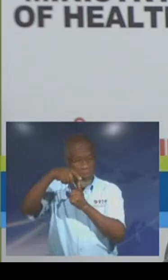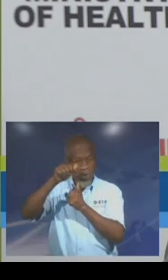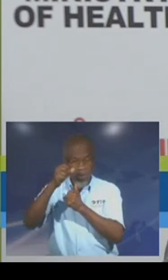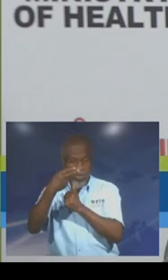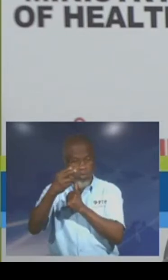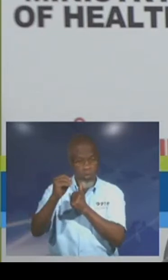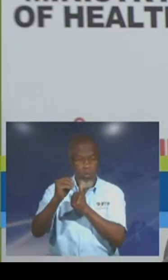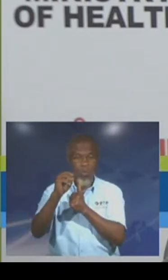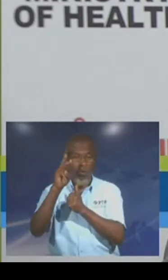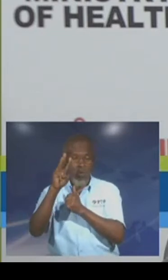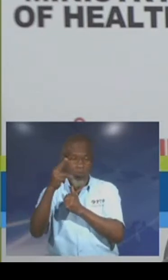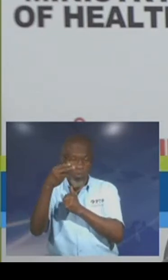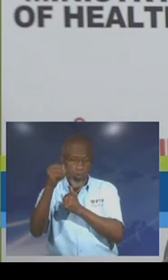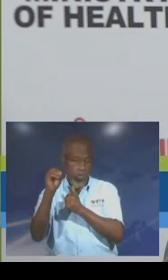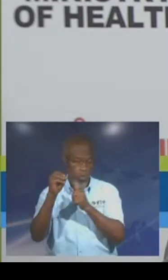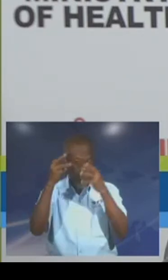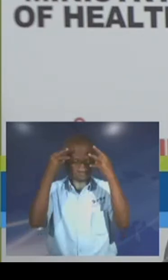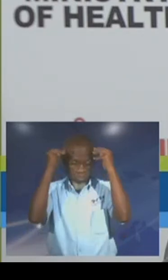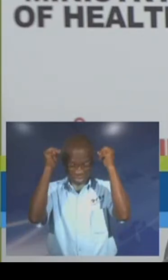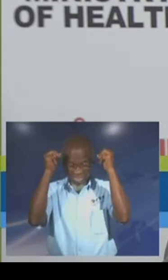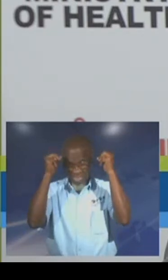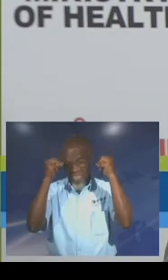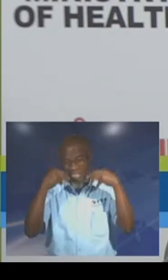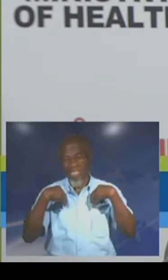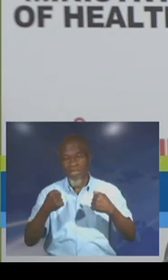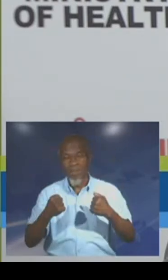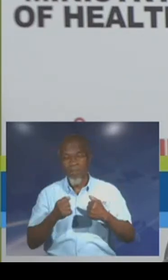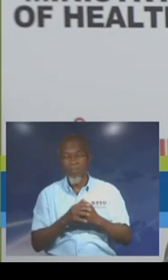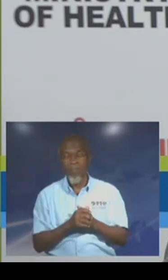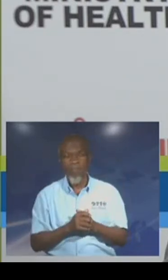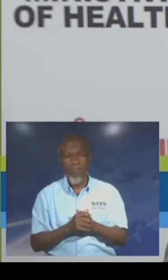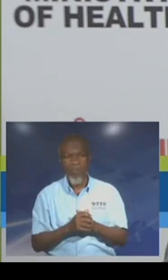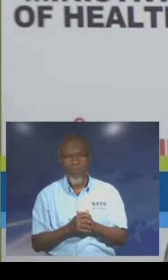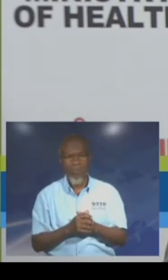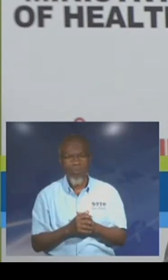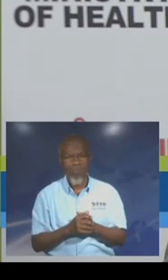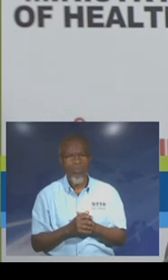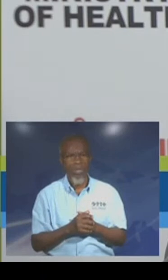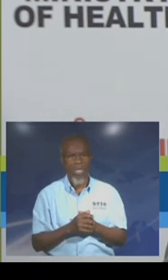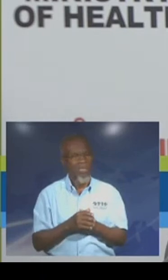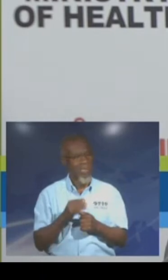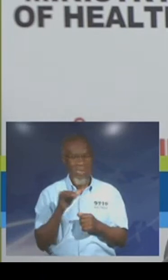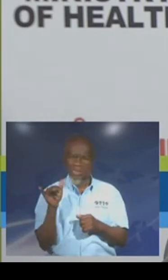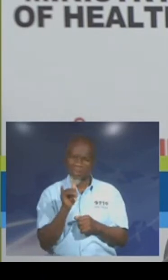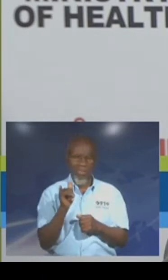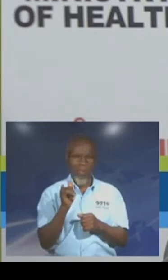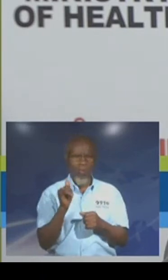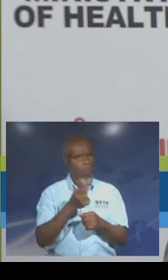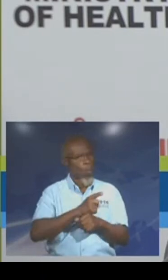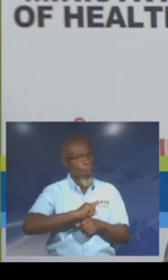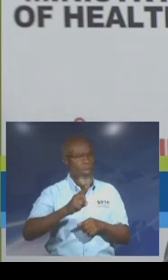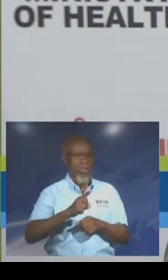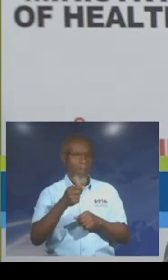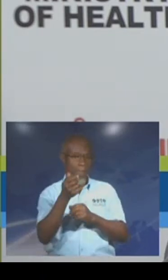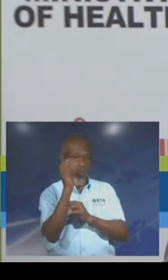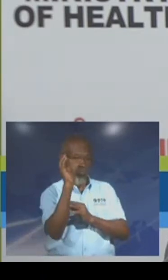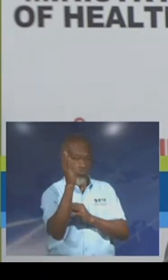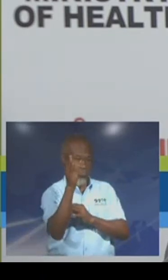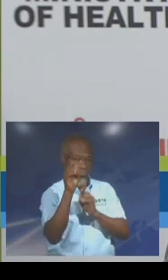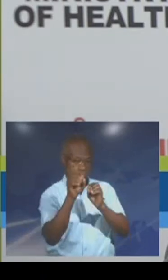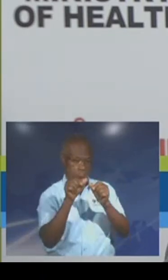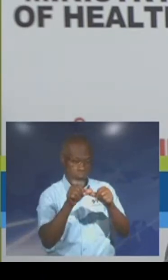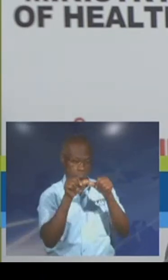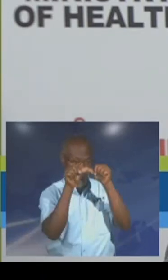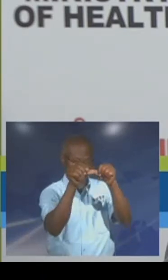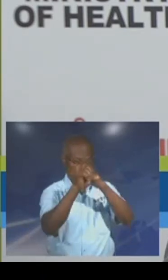Health. Coming out of that meeting, we did put out a press release that same day, alerting persons of what